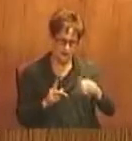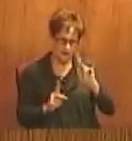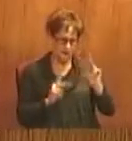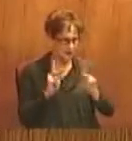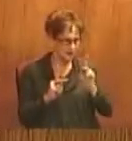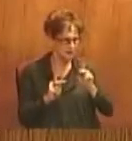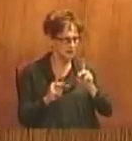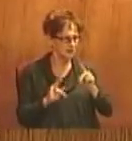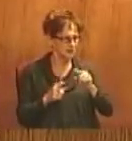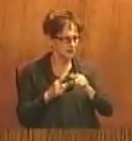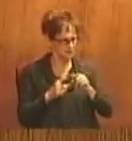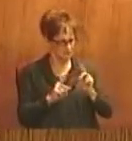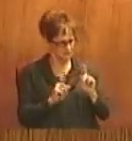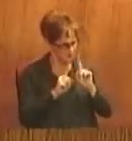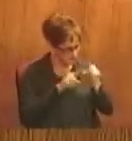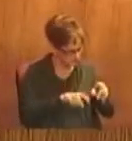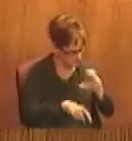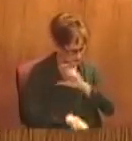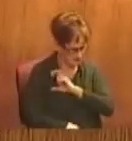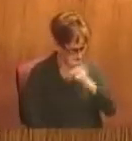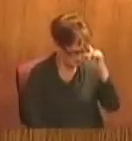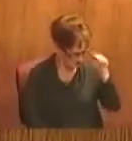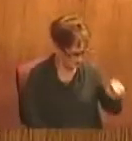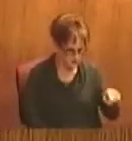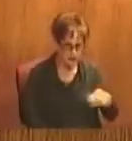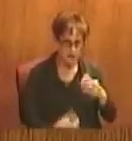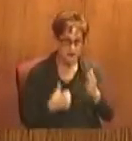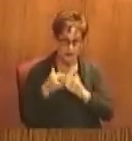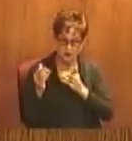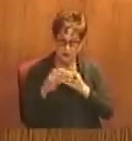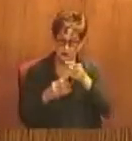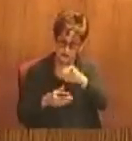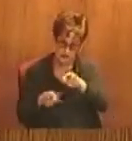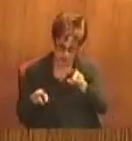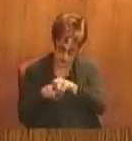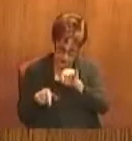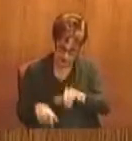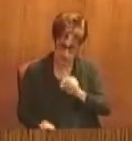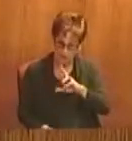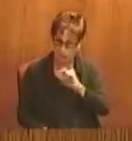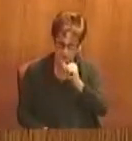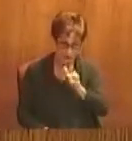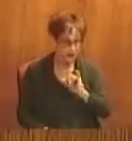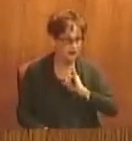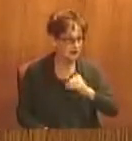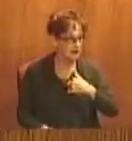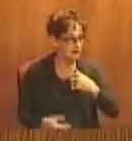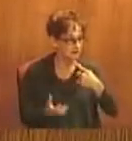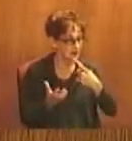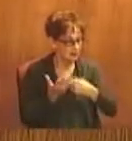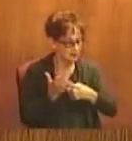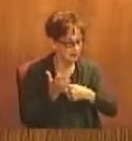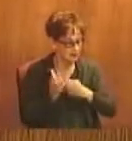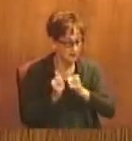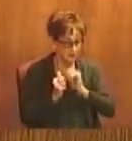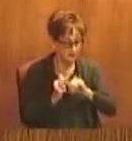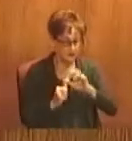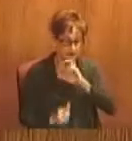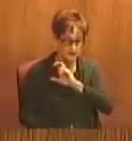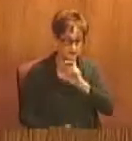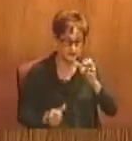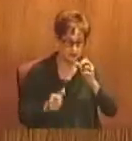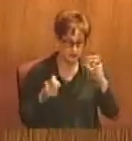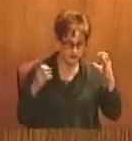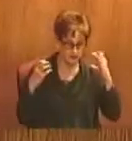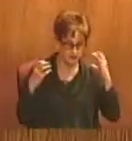quote, policing them? Whether you are deeply like this or not, I had a conversation with the chief and with the officer that was, one of the officers that was